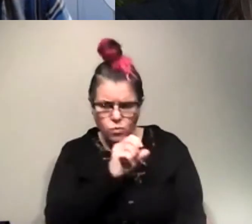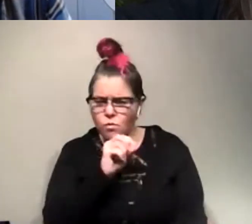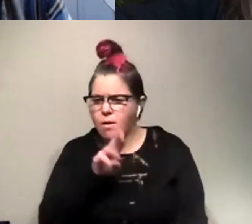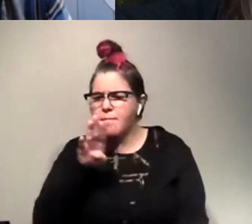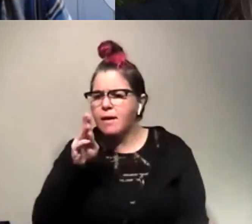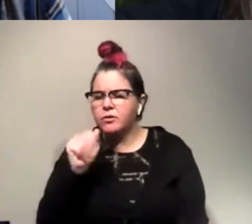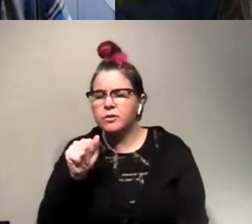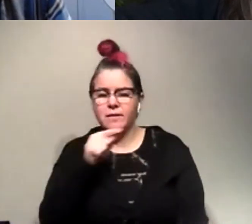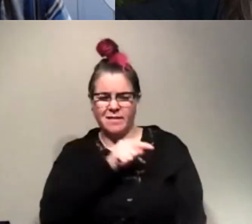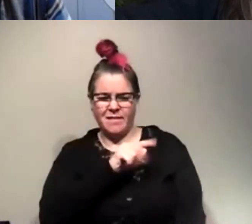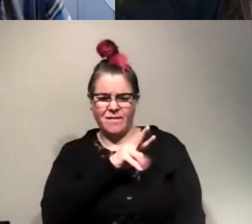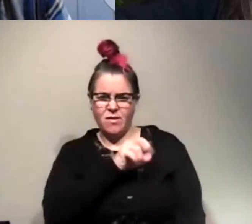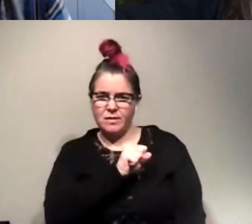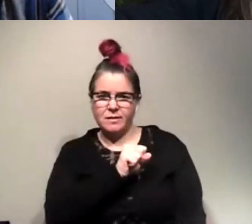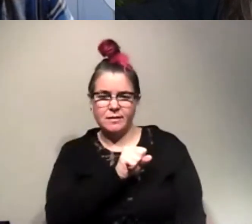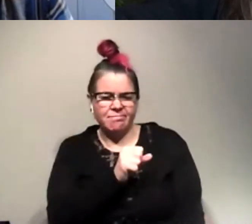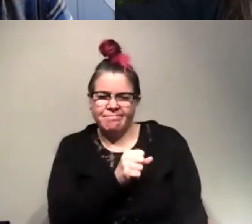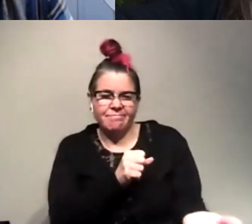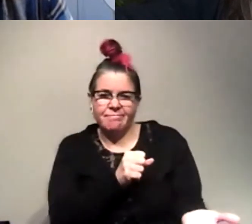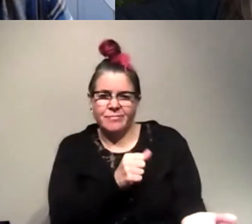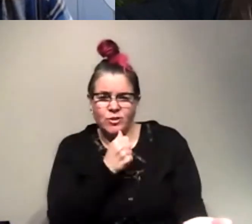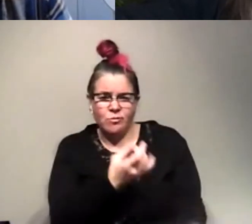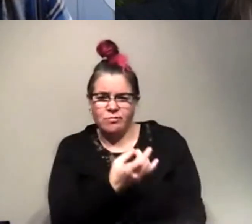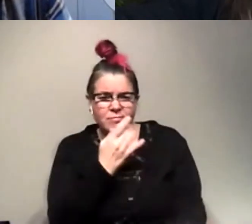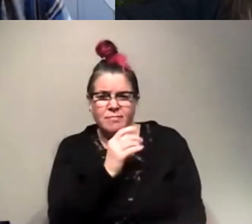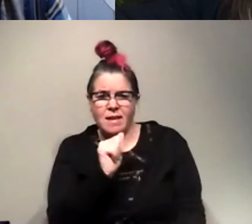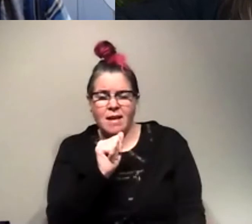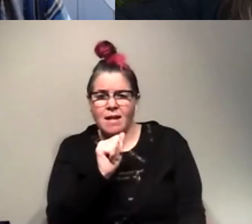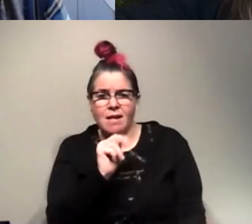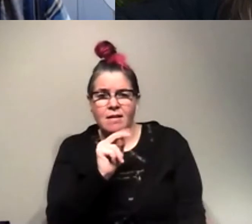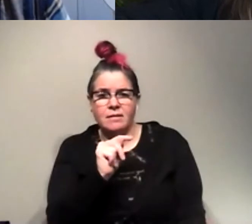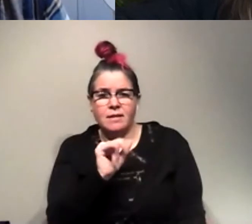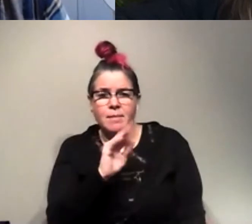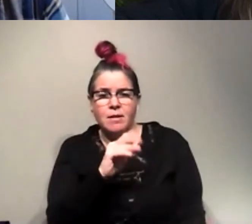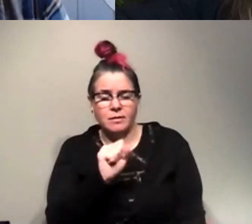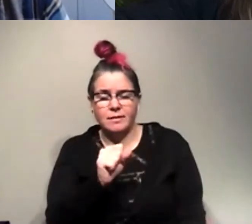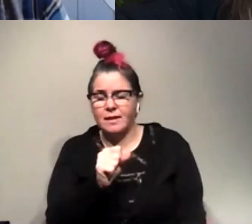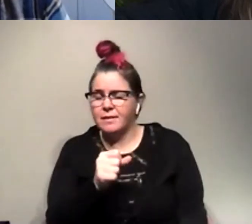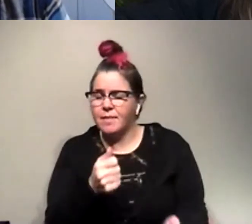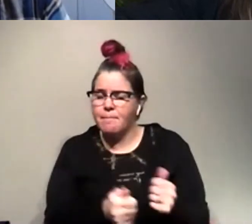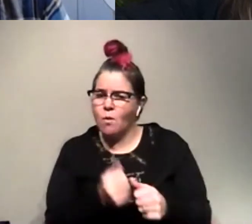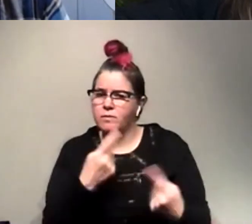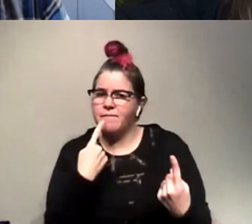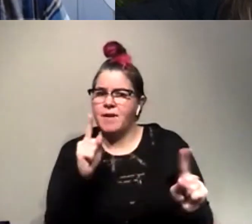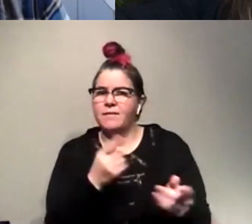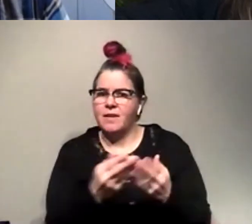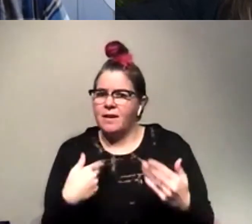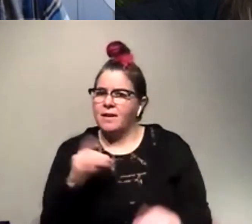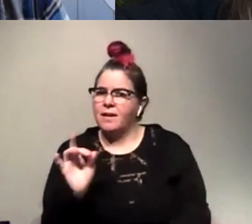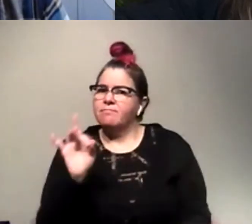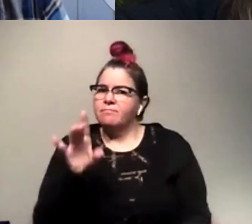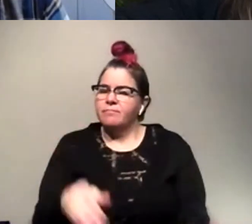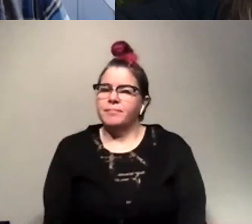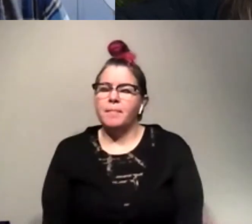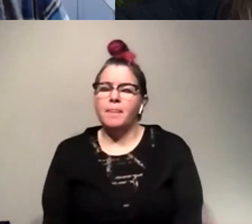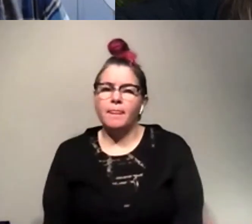virus, you know, don't take antibiotics. That's probably the single most effective thing that's been shown